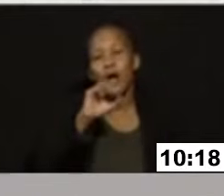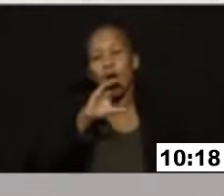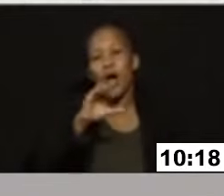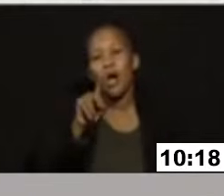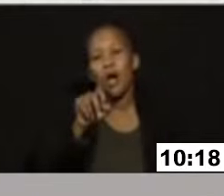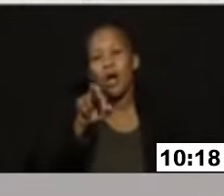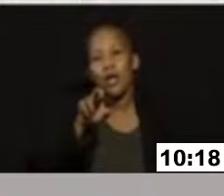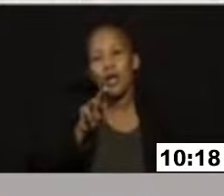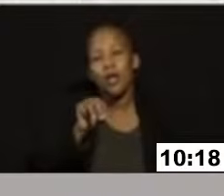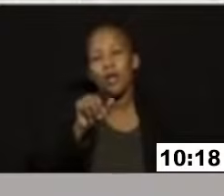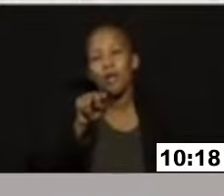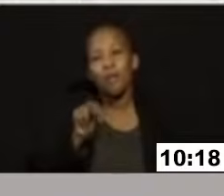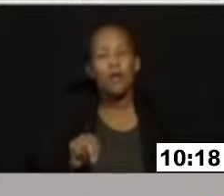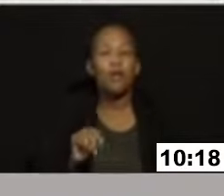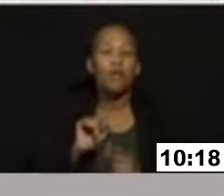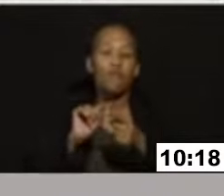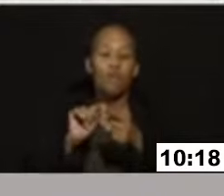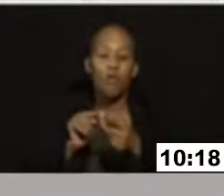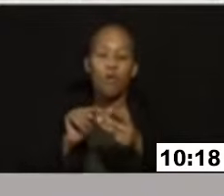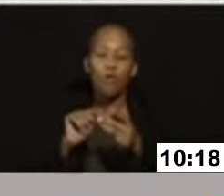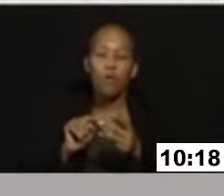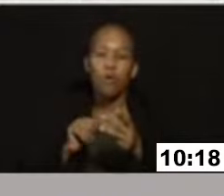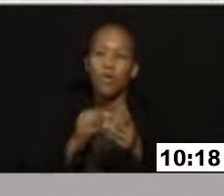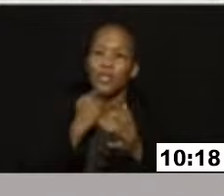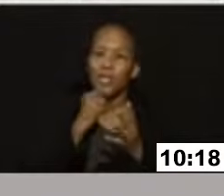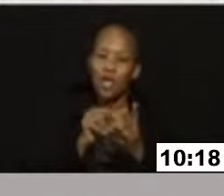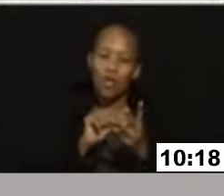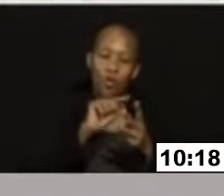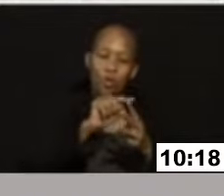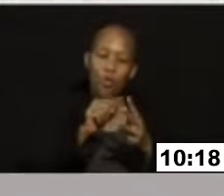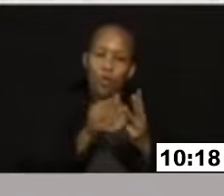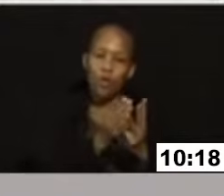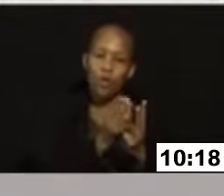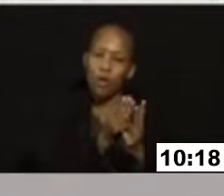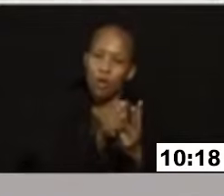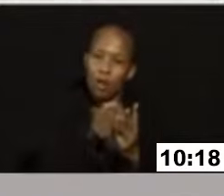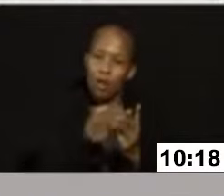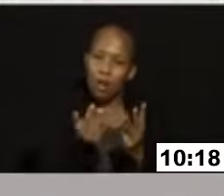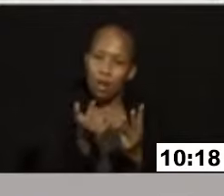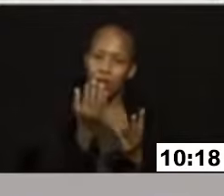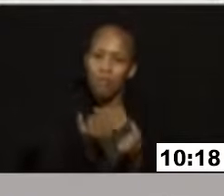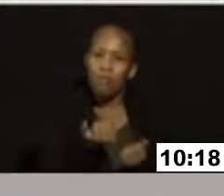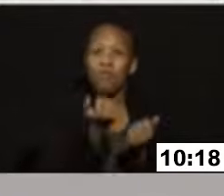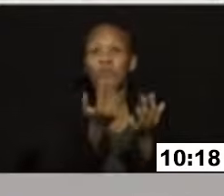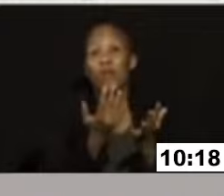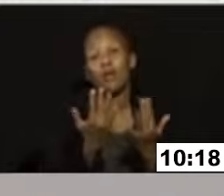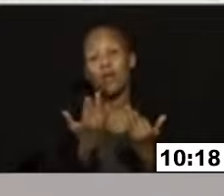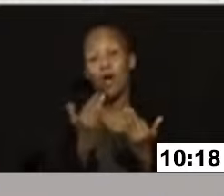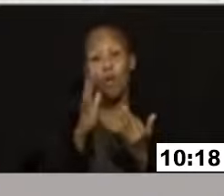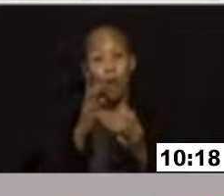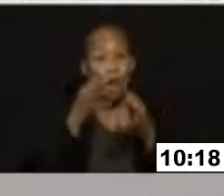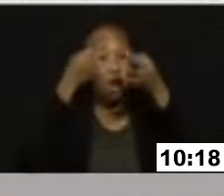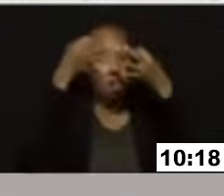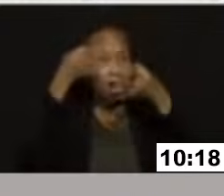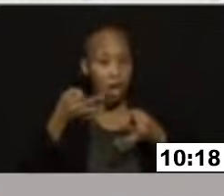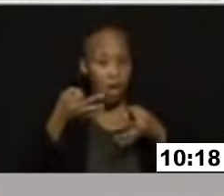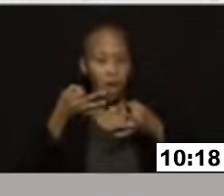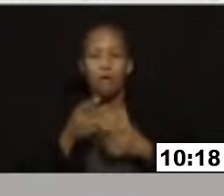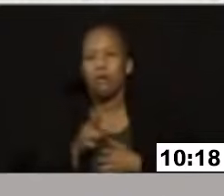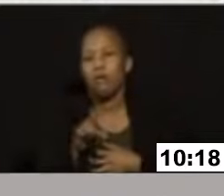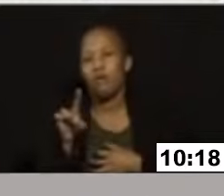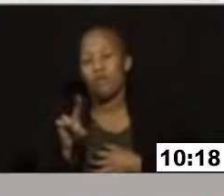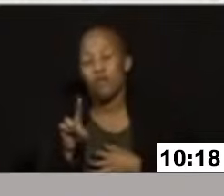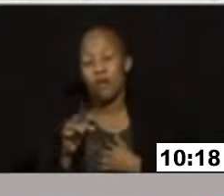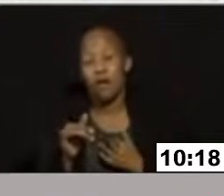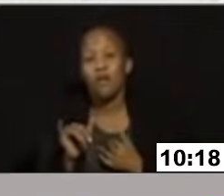the point that there are 3 different remedies provided in the rules, and you will decide, a case has got to be